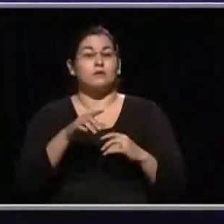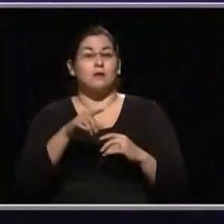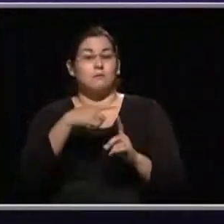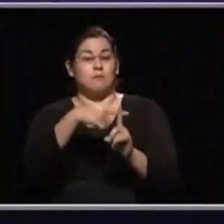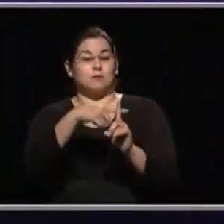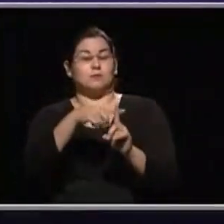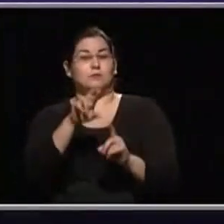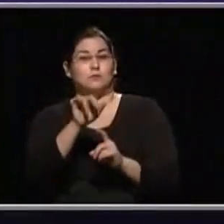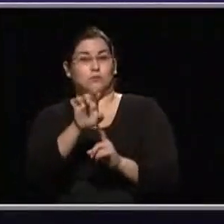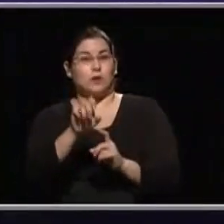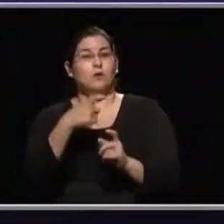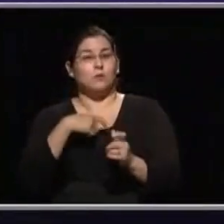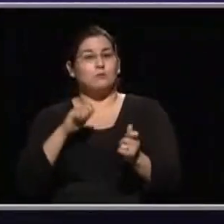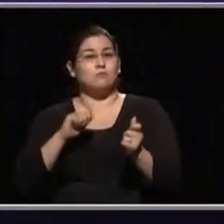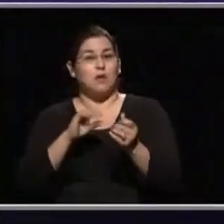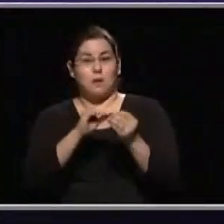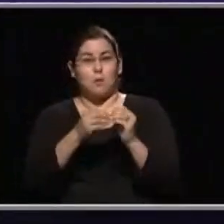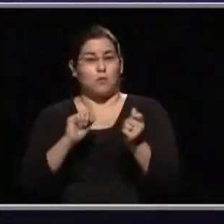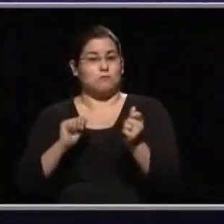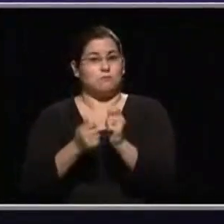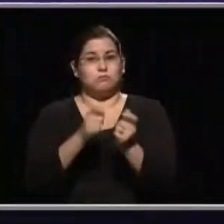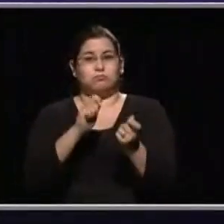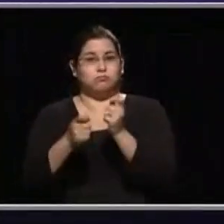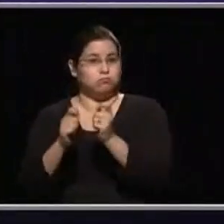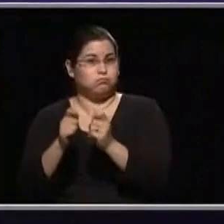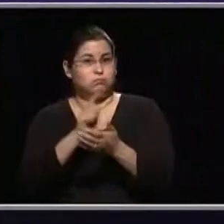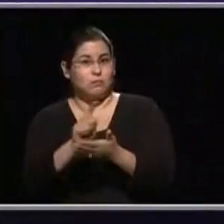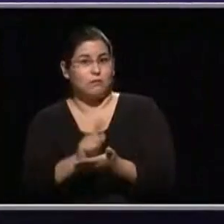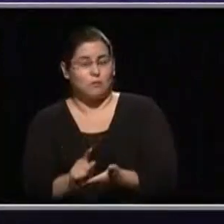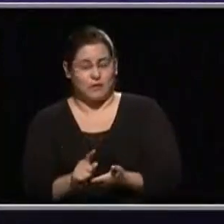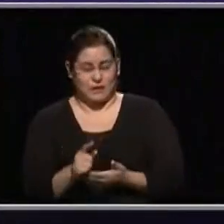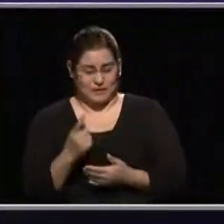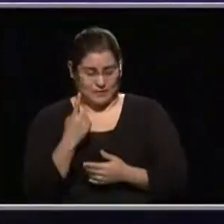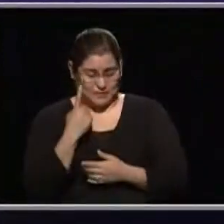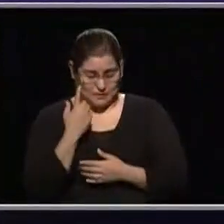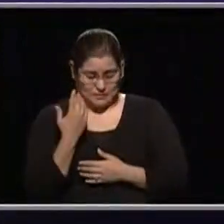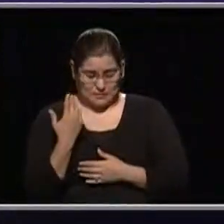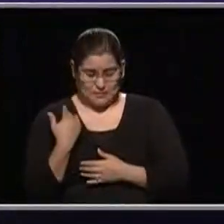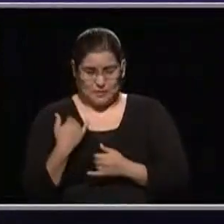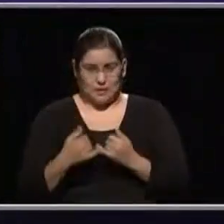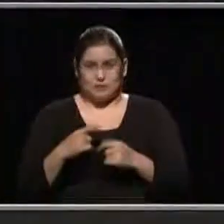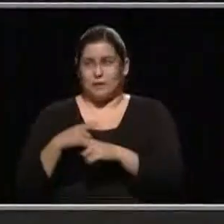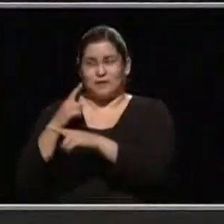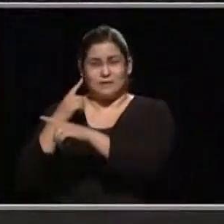rate on a weekly basis. The last one was 15%.